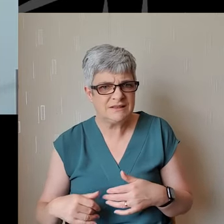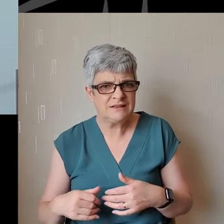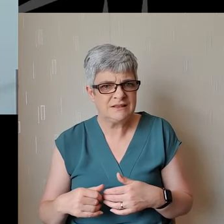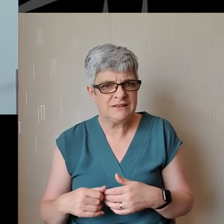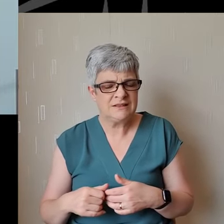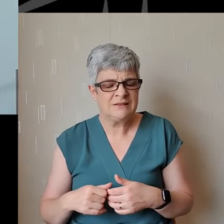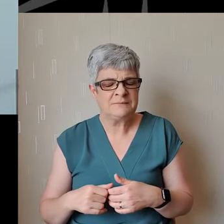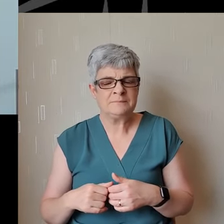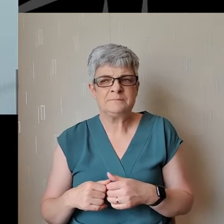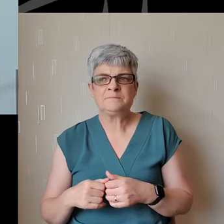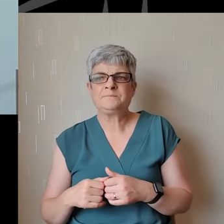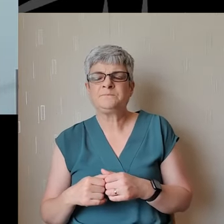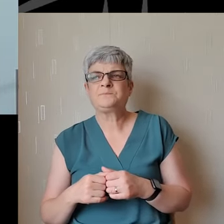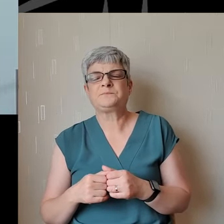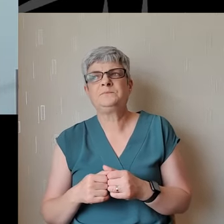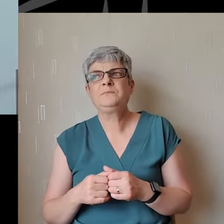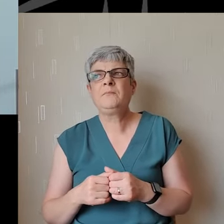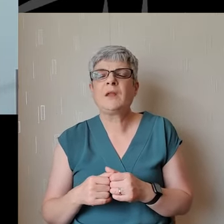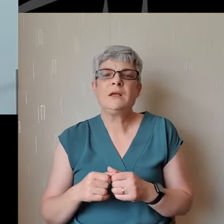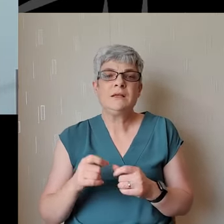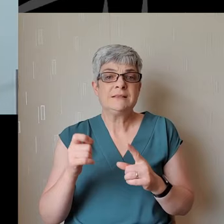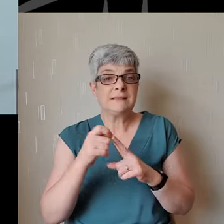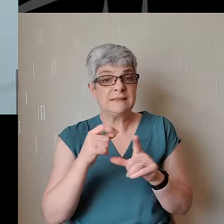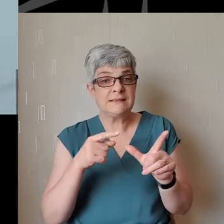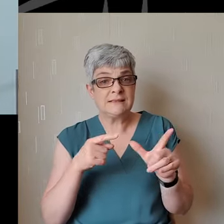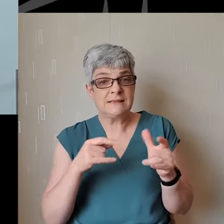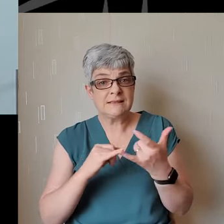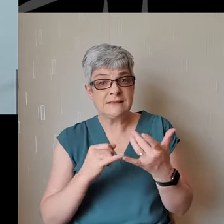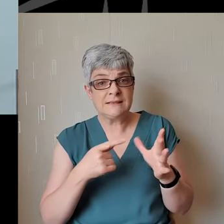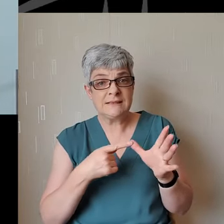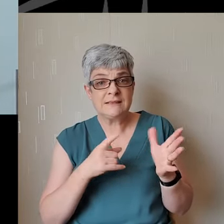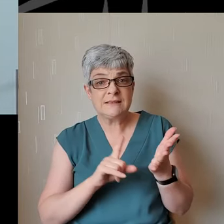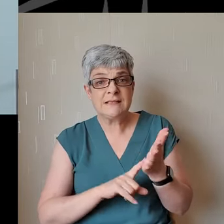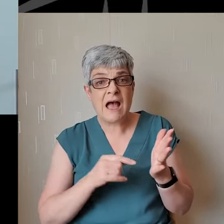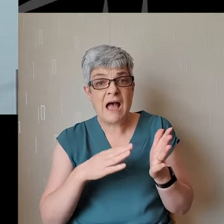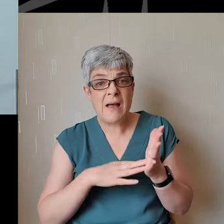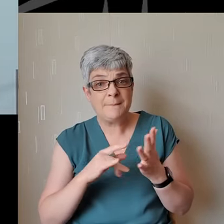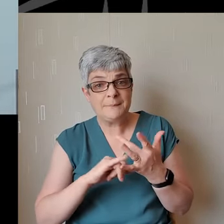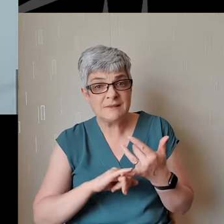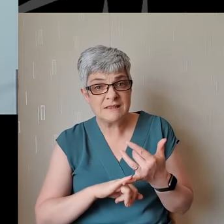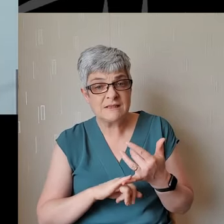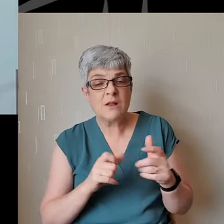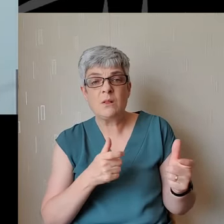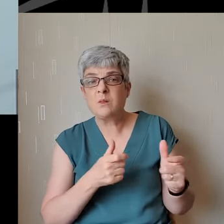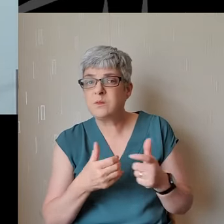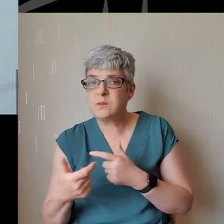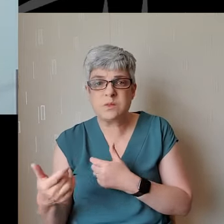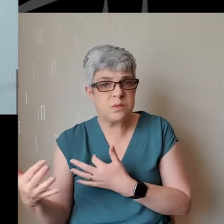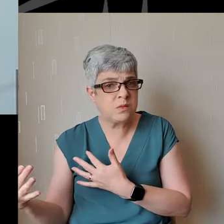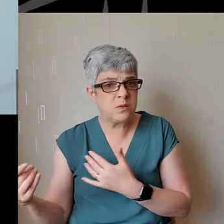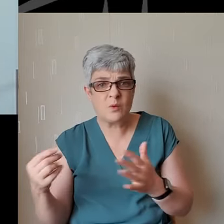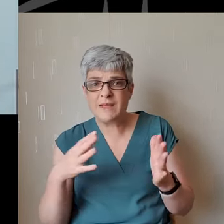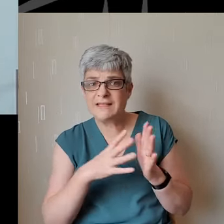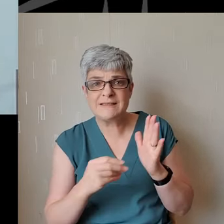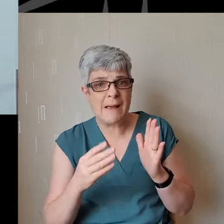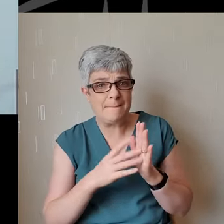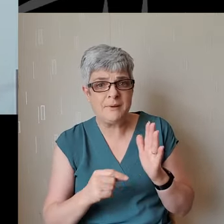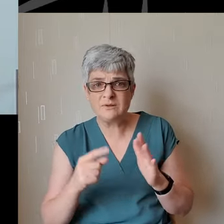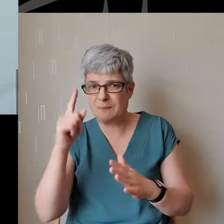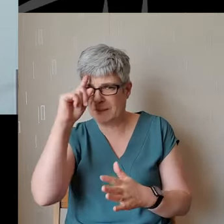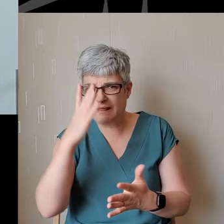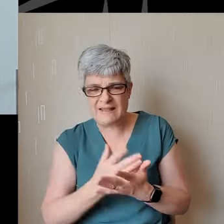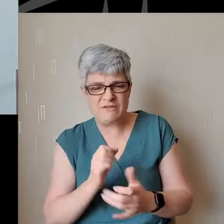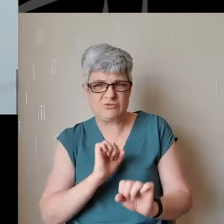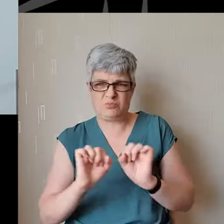on. The Psalms give us many examples of believers wrestling with God,